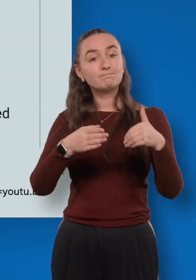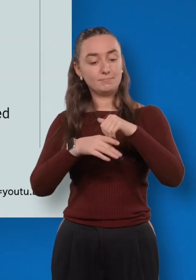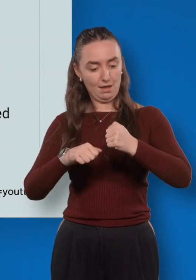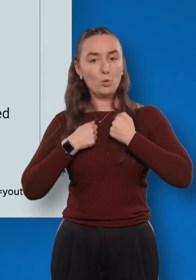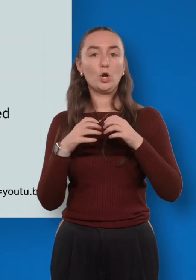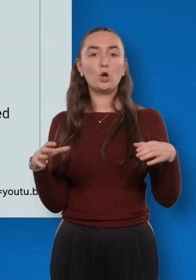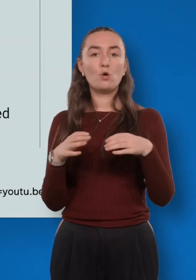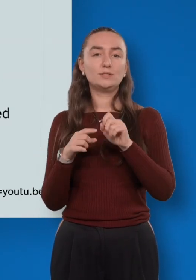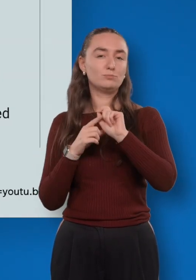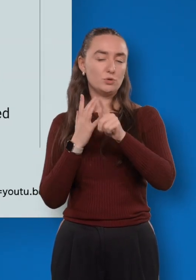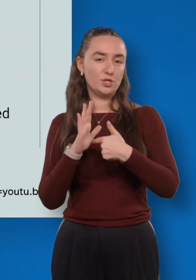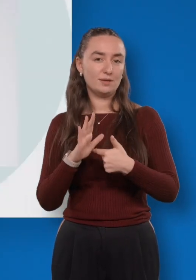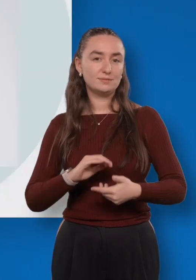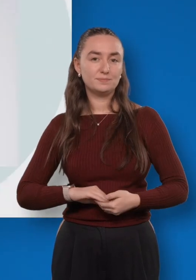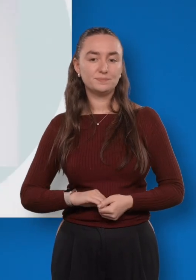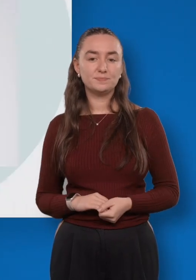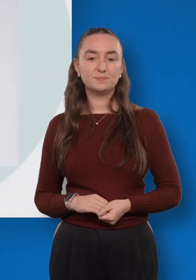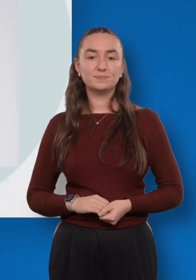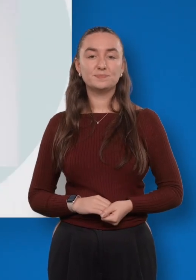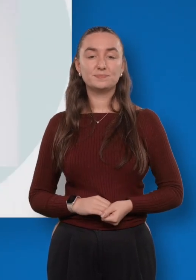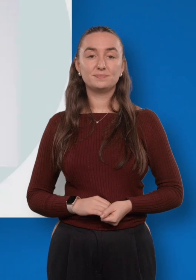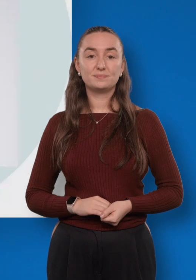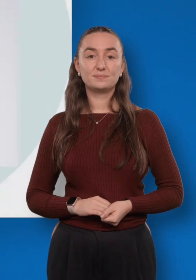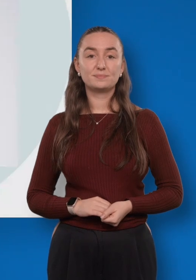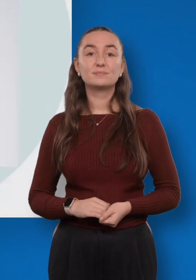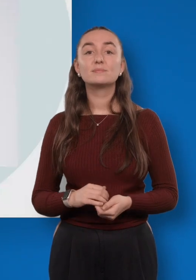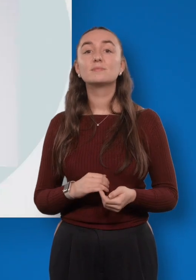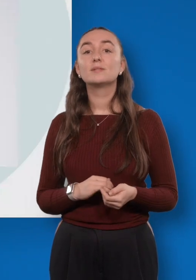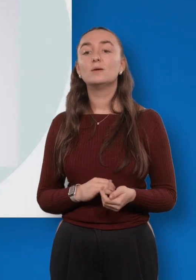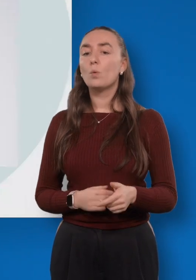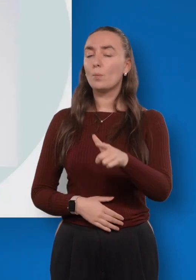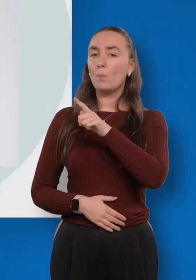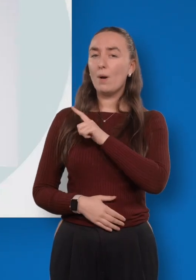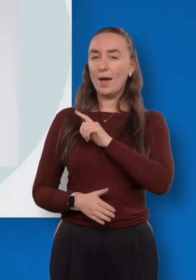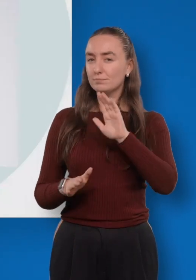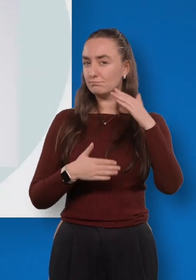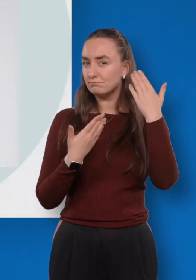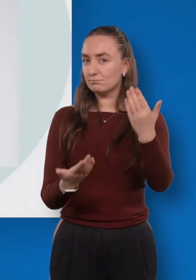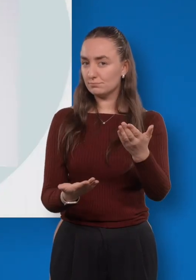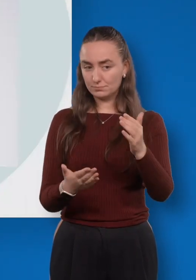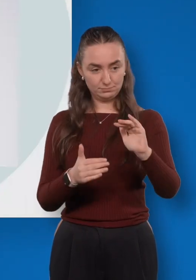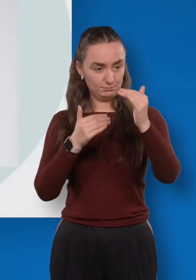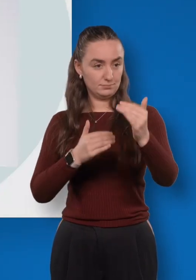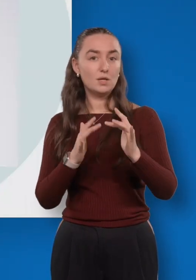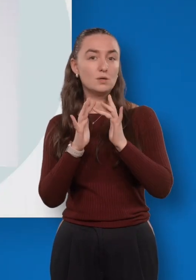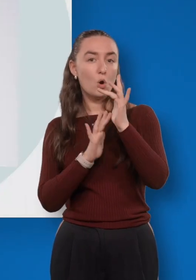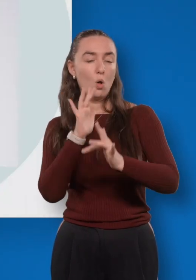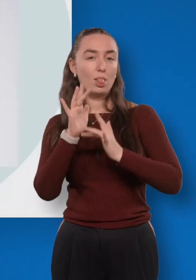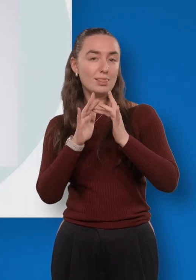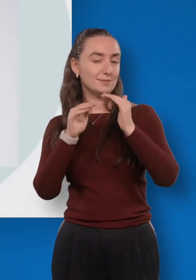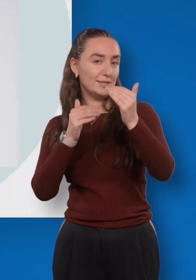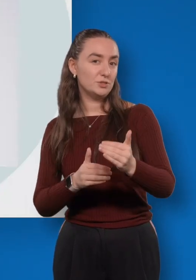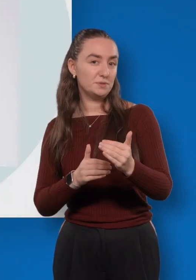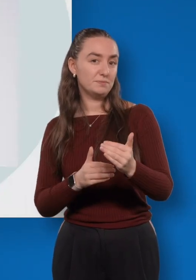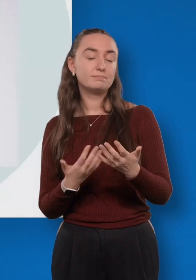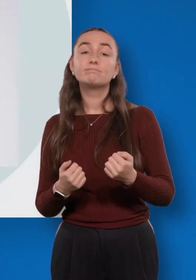Caucus project. So one of the reasons why we decided to offer this webinar is because my experience in